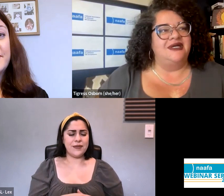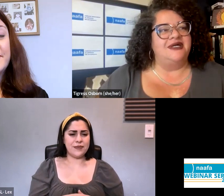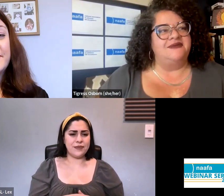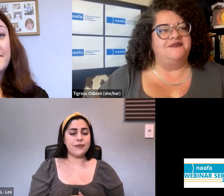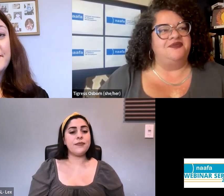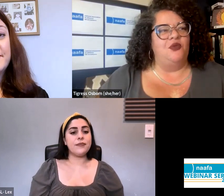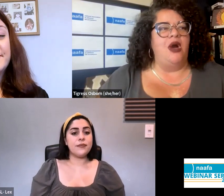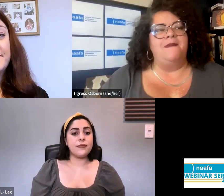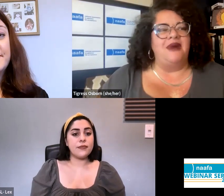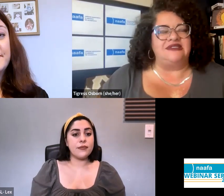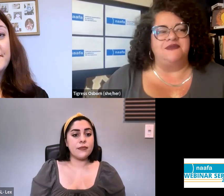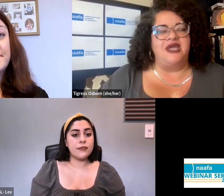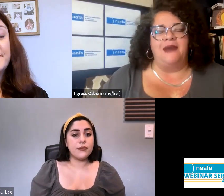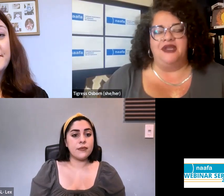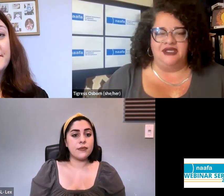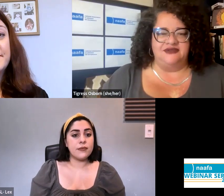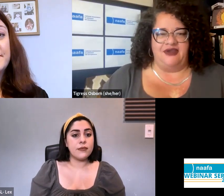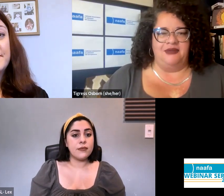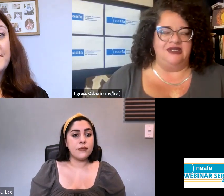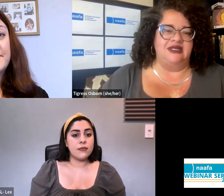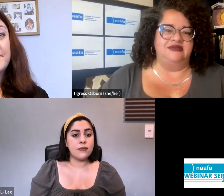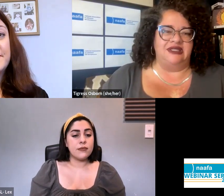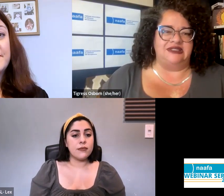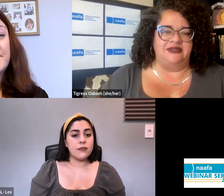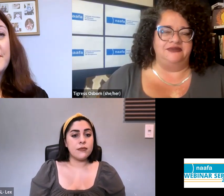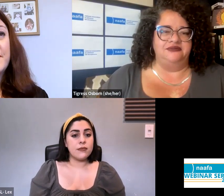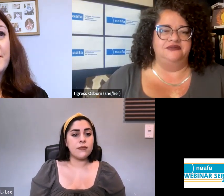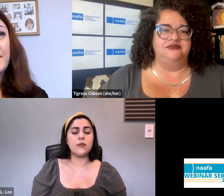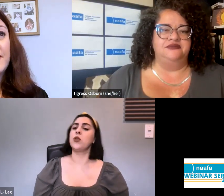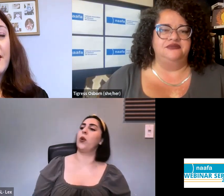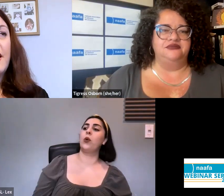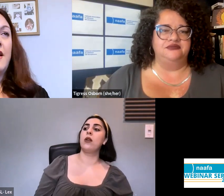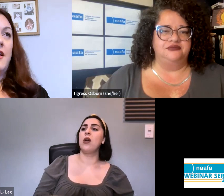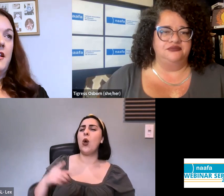around what must be happening to fat bodies after they die?